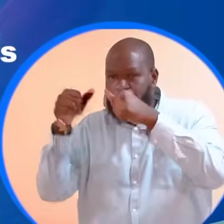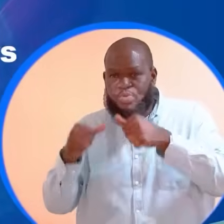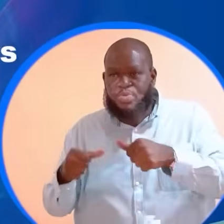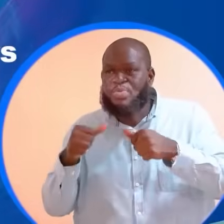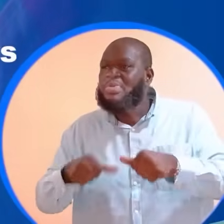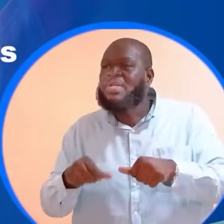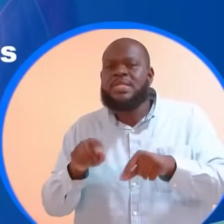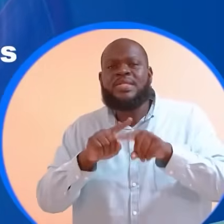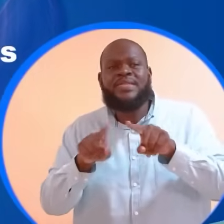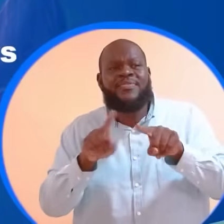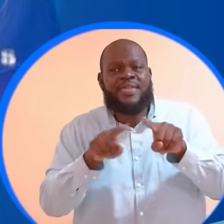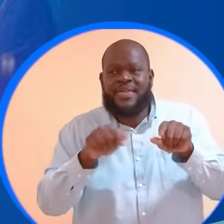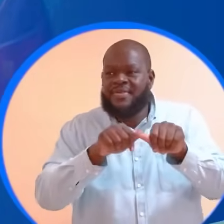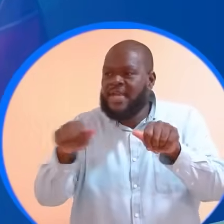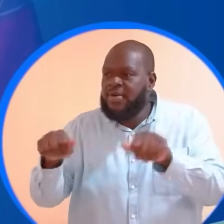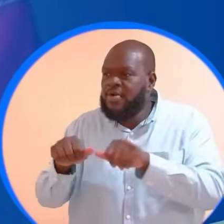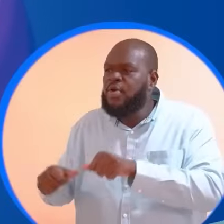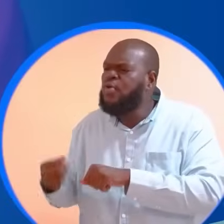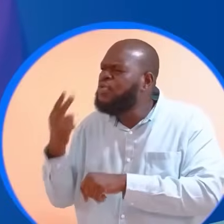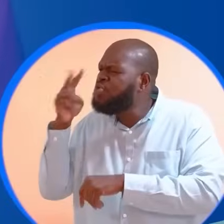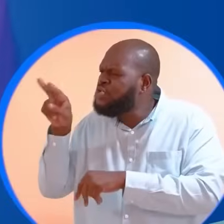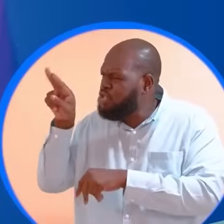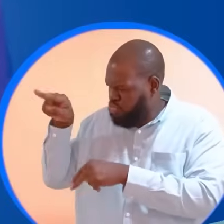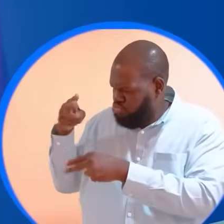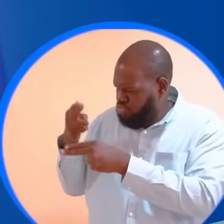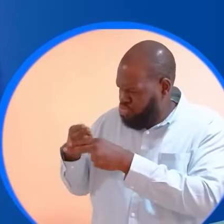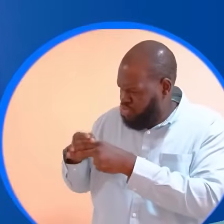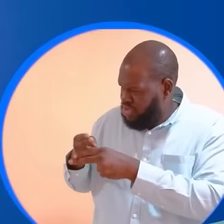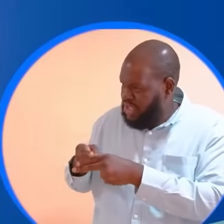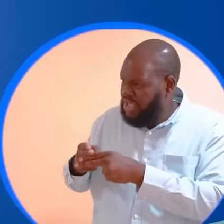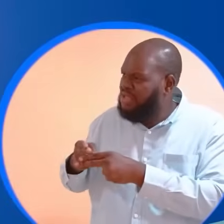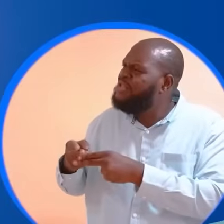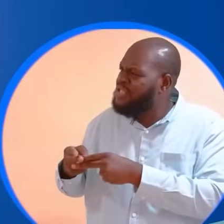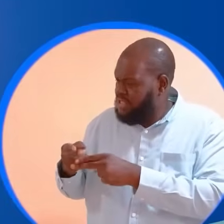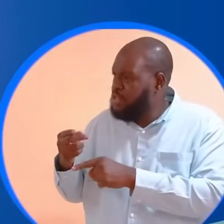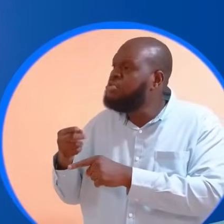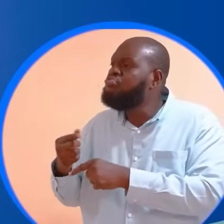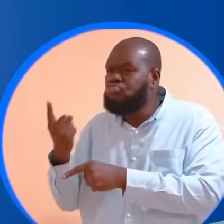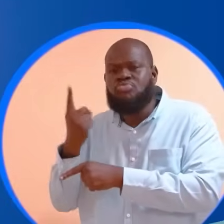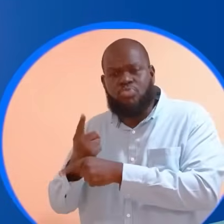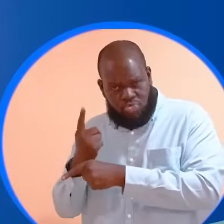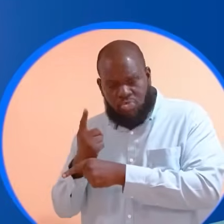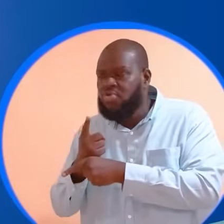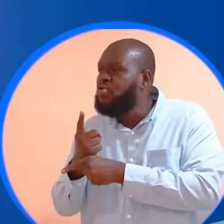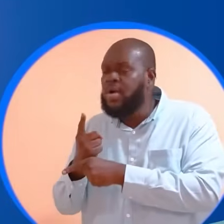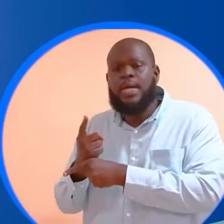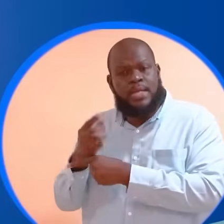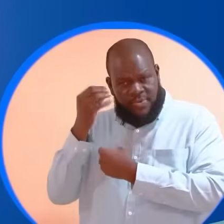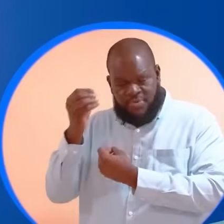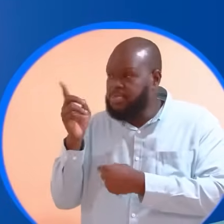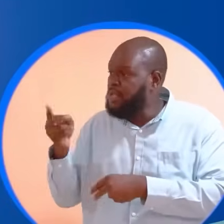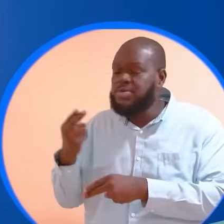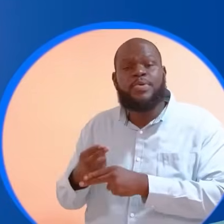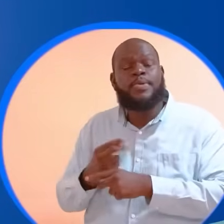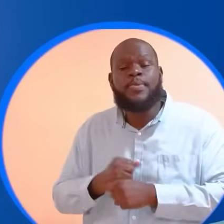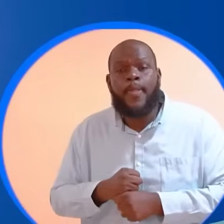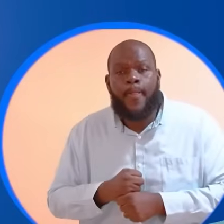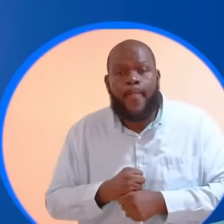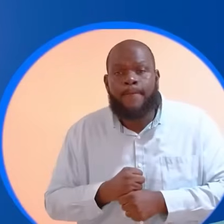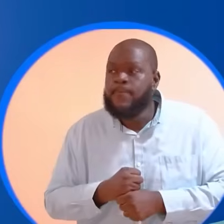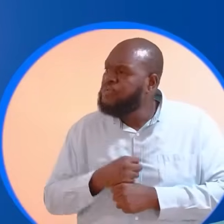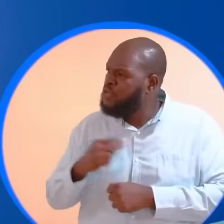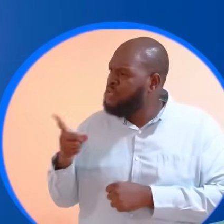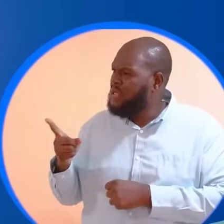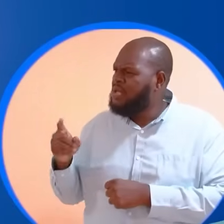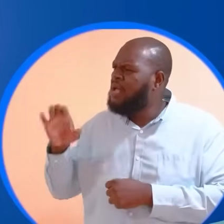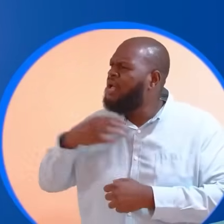PLE in all of the registration divisions across Guyana for you to check if you are listed and if so, whether your particulars are accurate. You